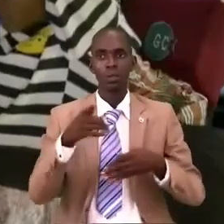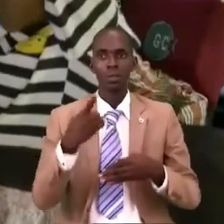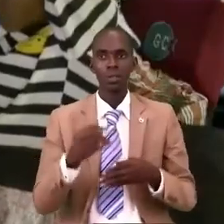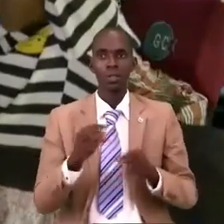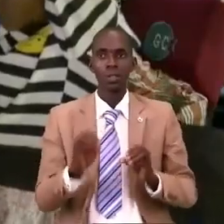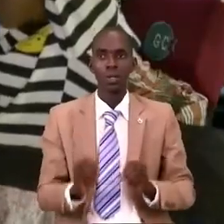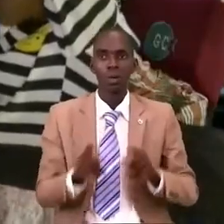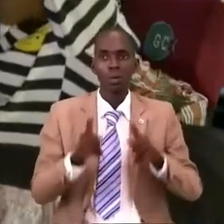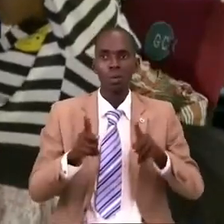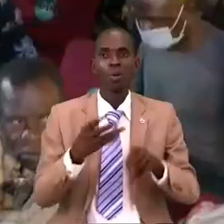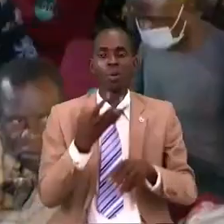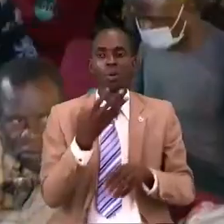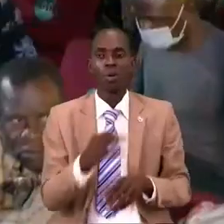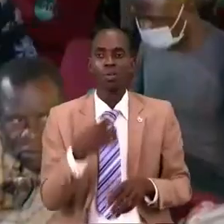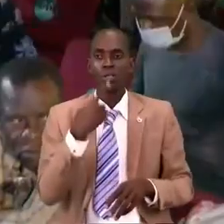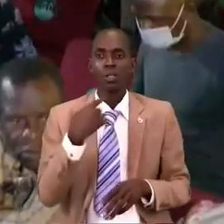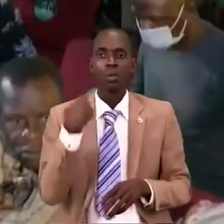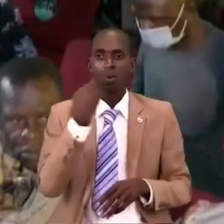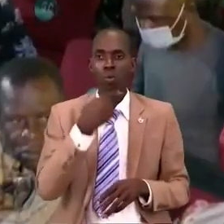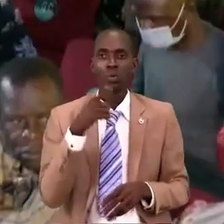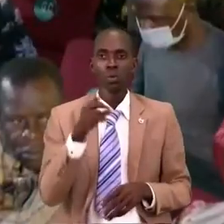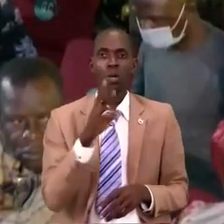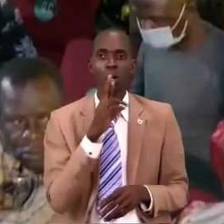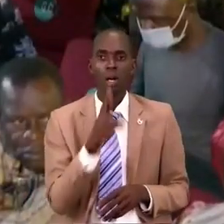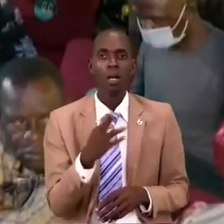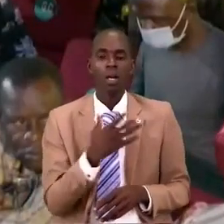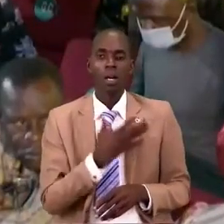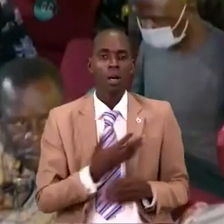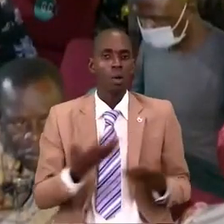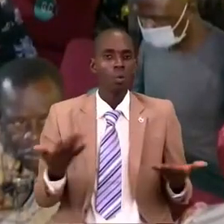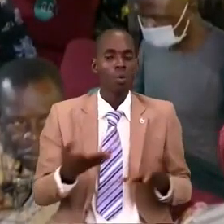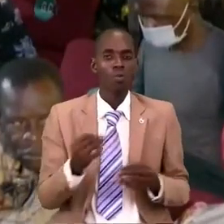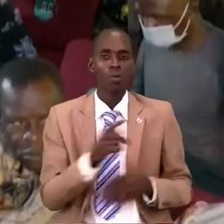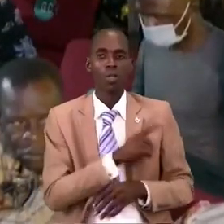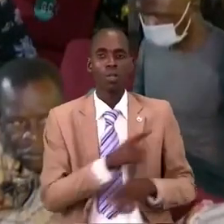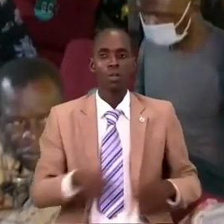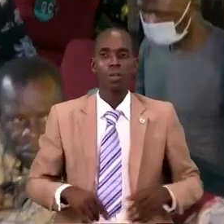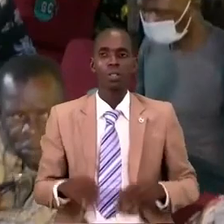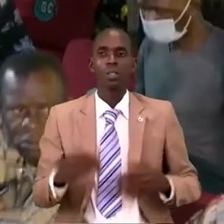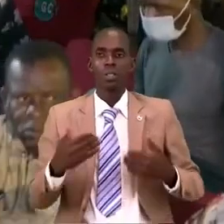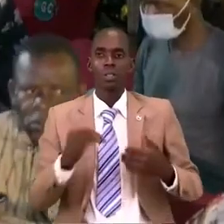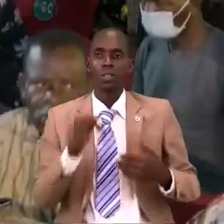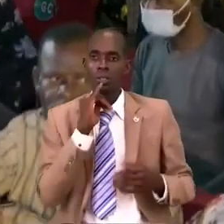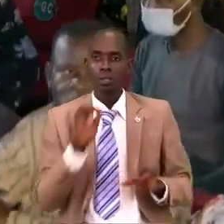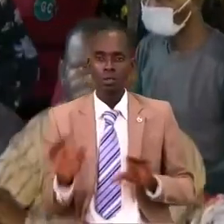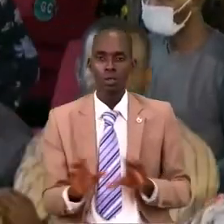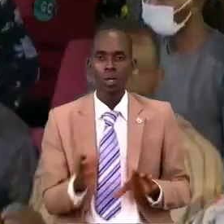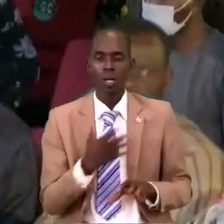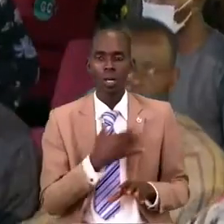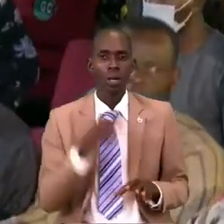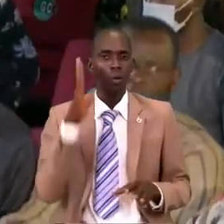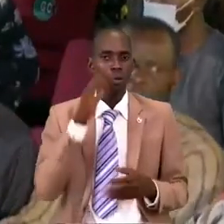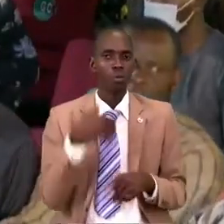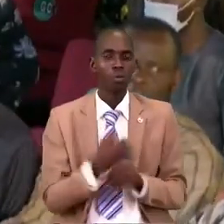feel a particular sleep that will help us to keep on helping you. We'll call on